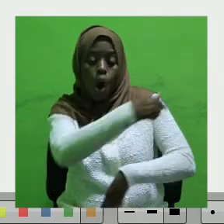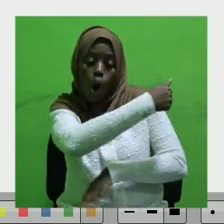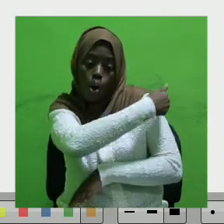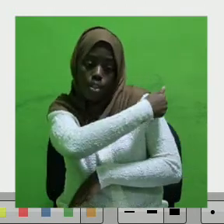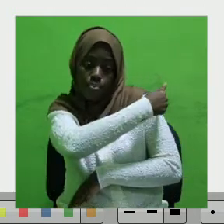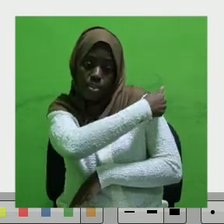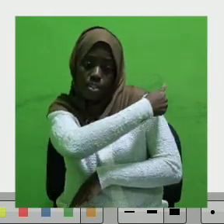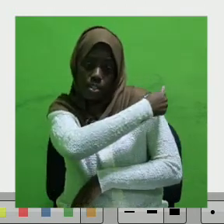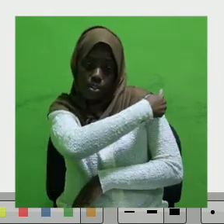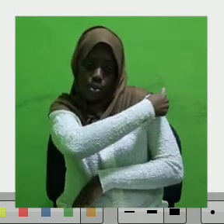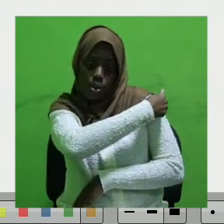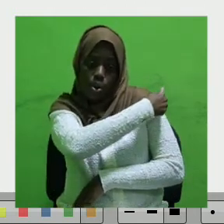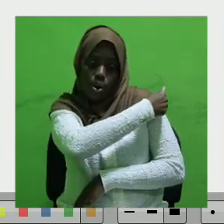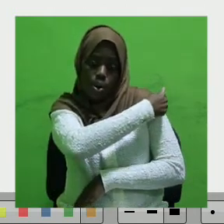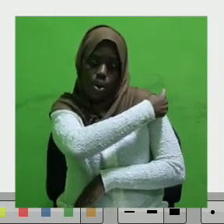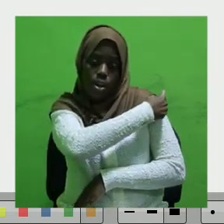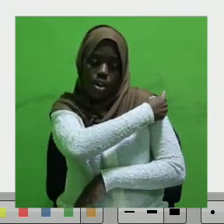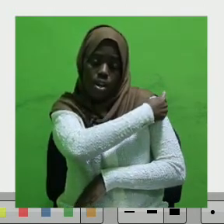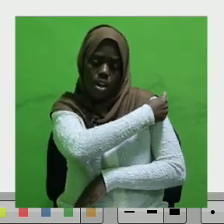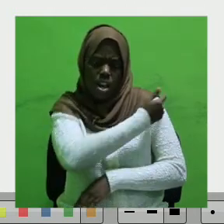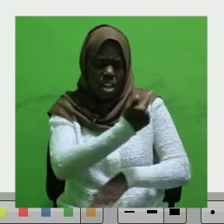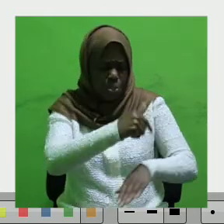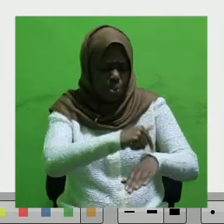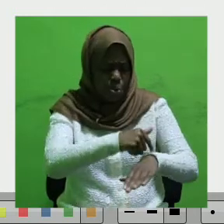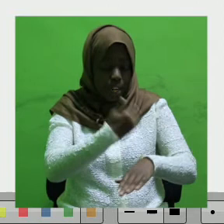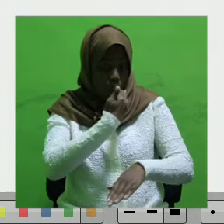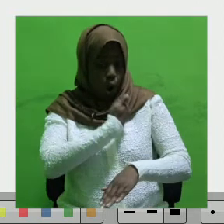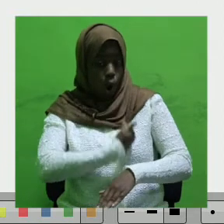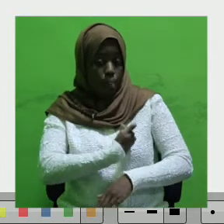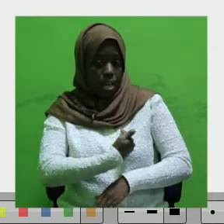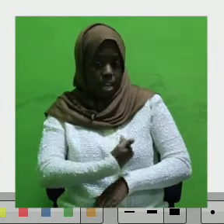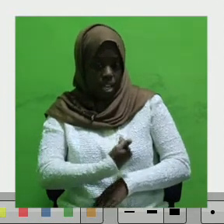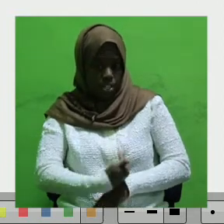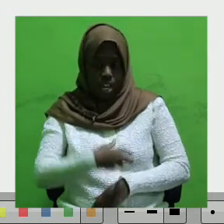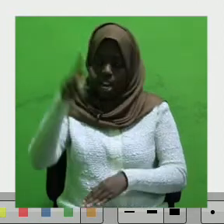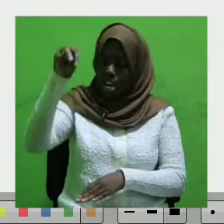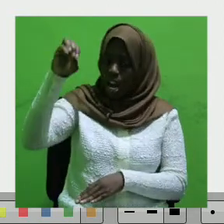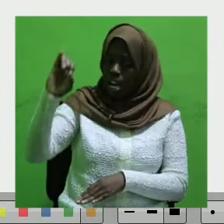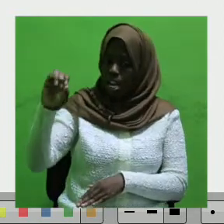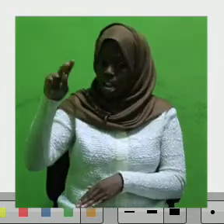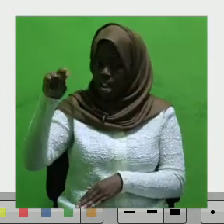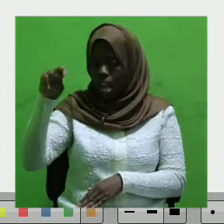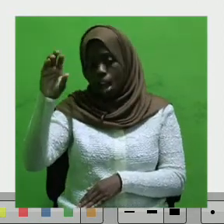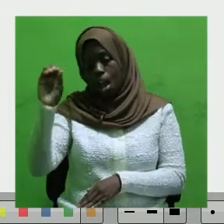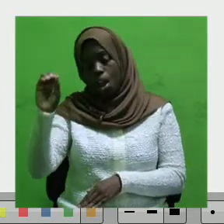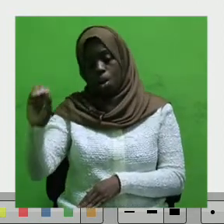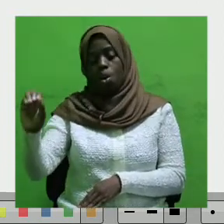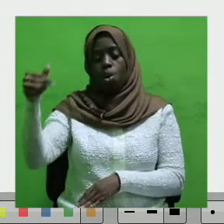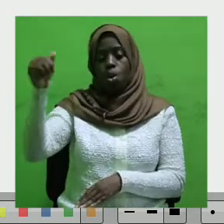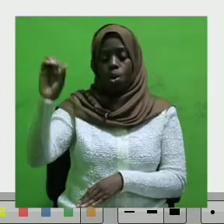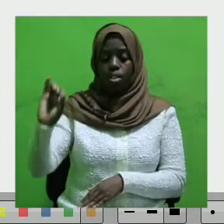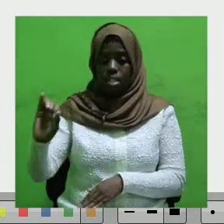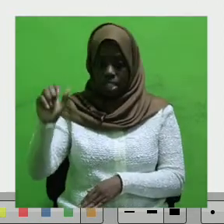can be used as an anesthetic during operations. And nicotine can be used as a stimulant in cigarettes